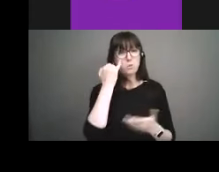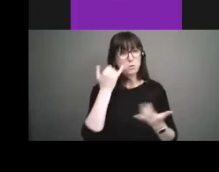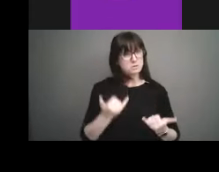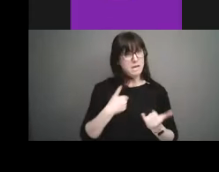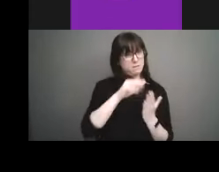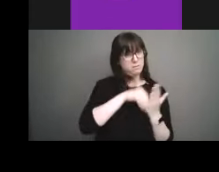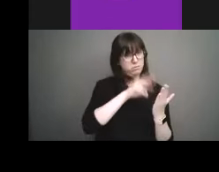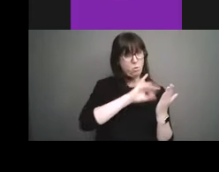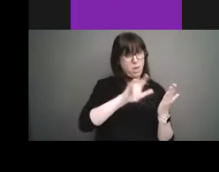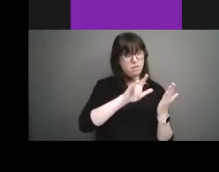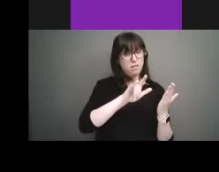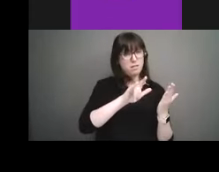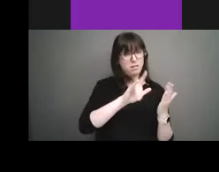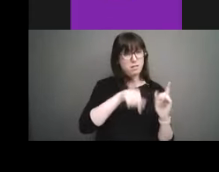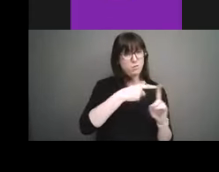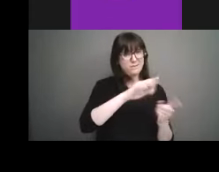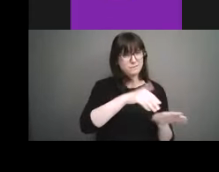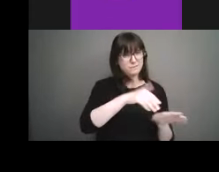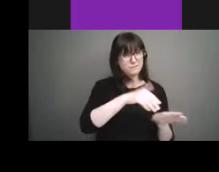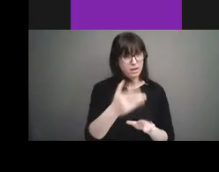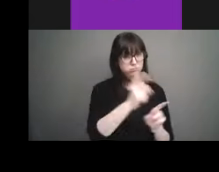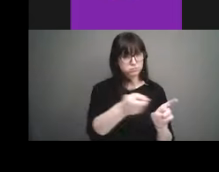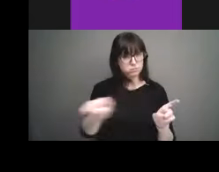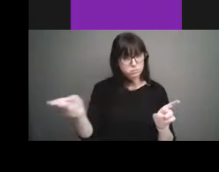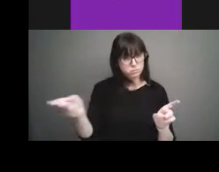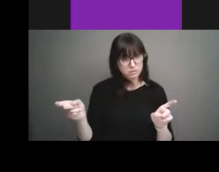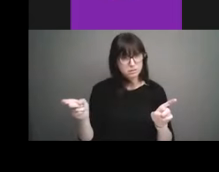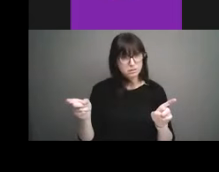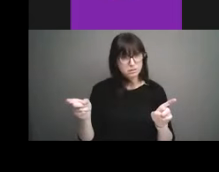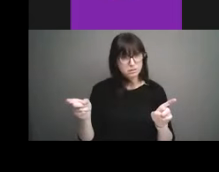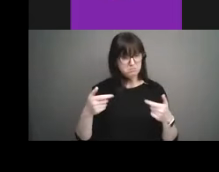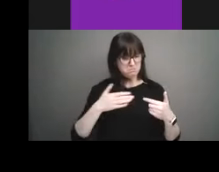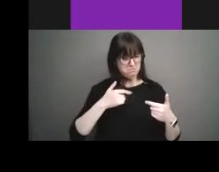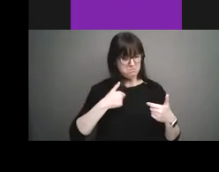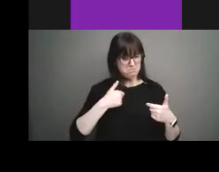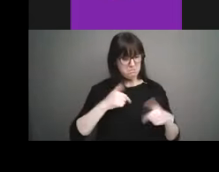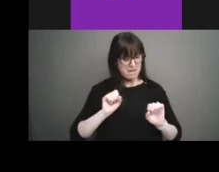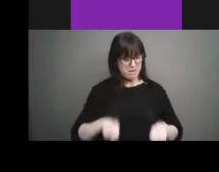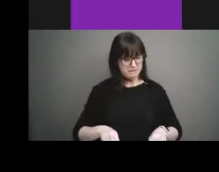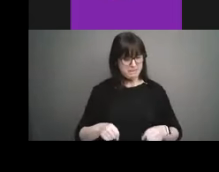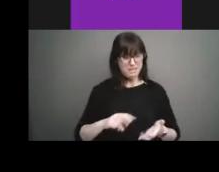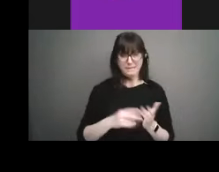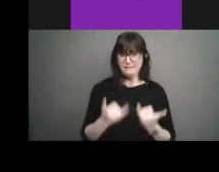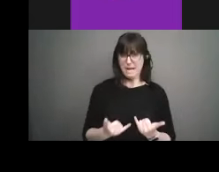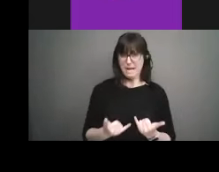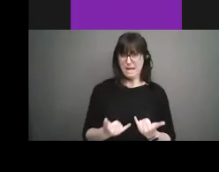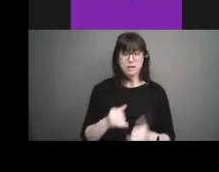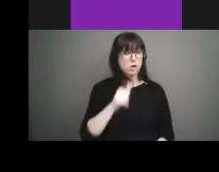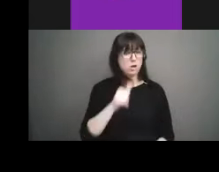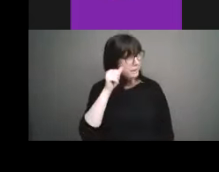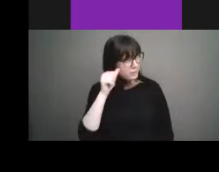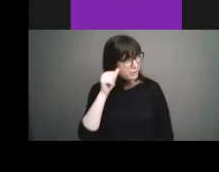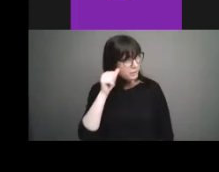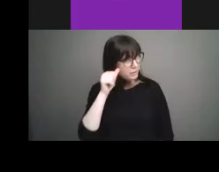today, then the question of my capacity to do so is today. Not yesterday, not